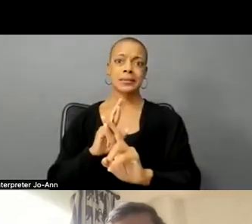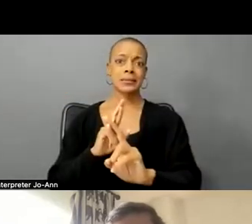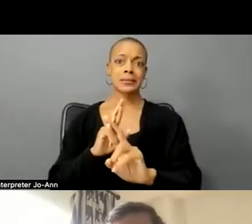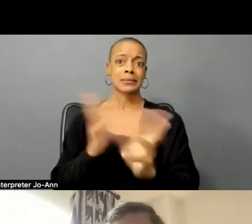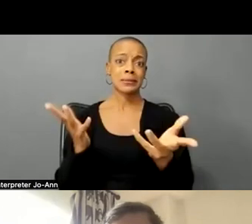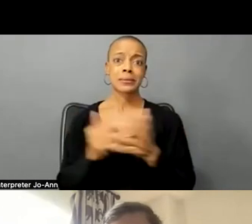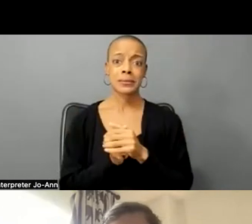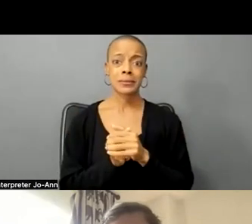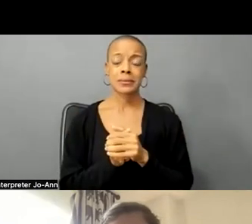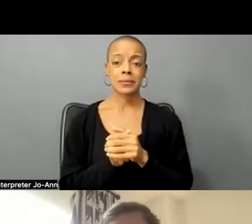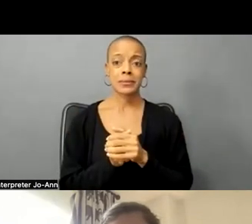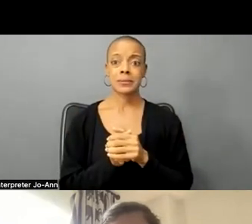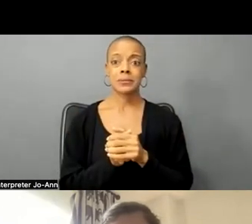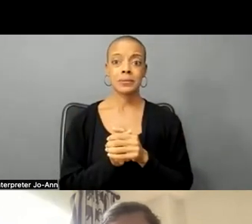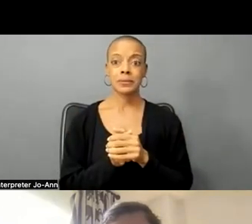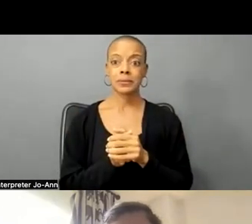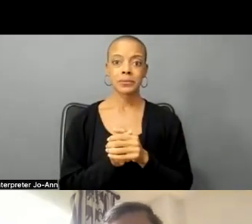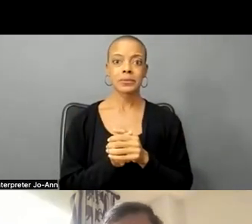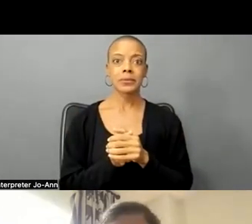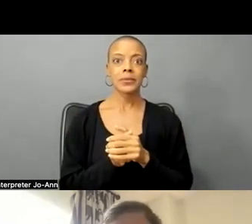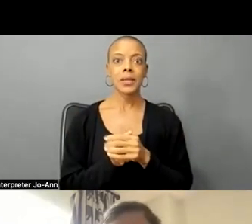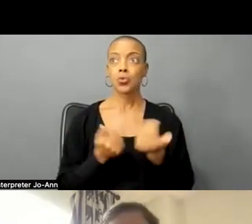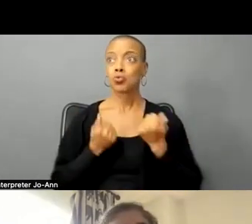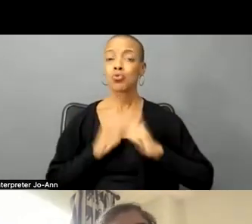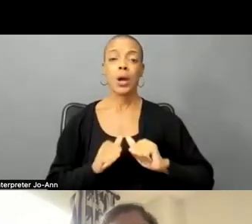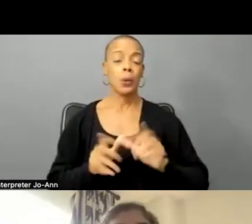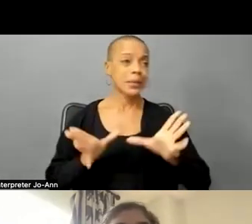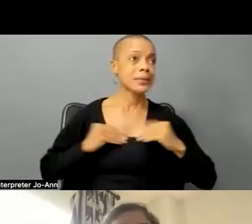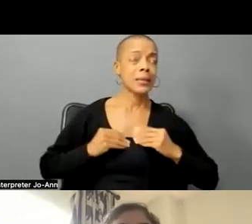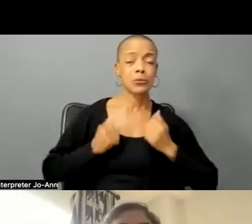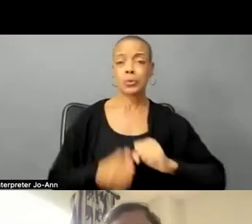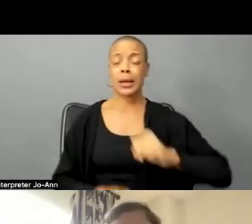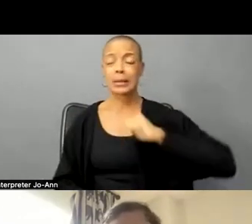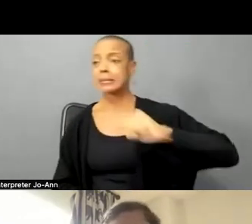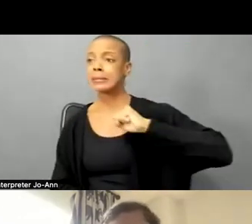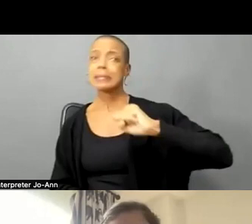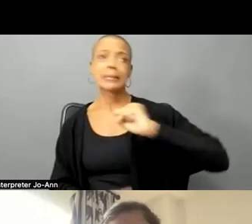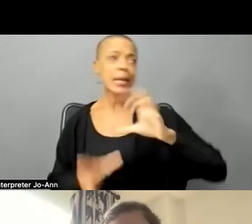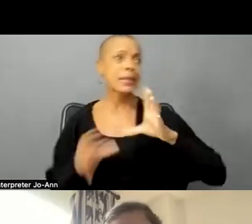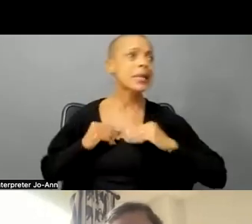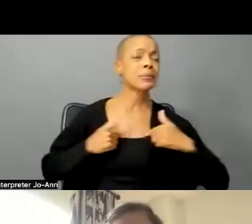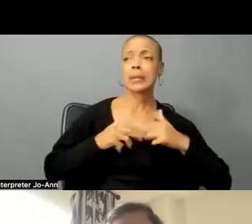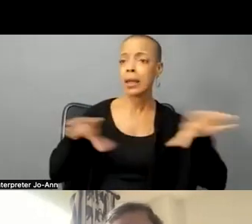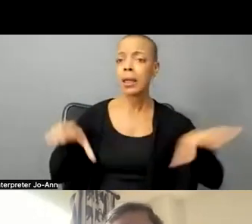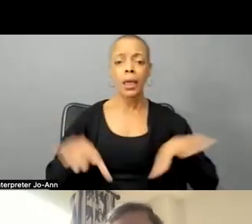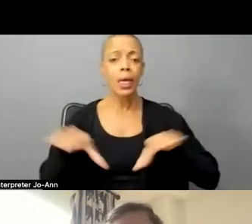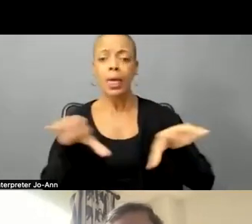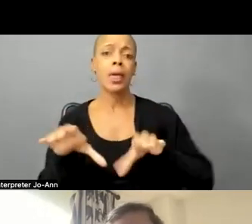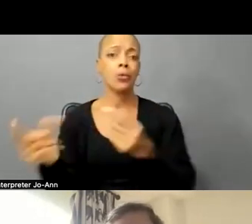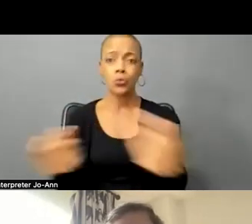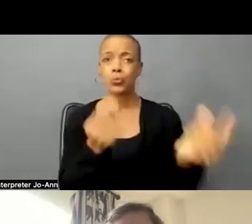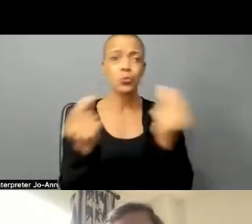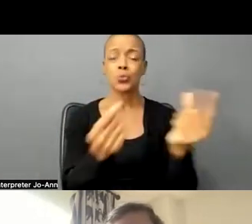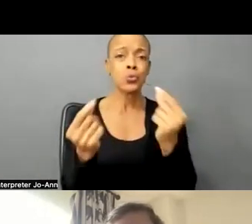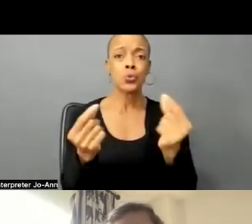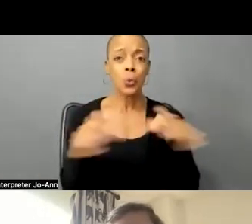so much push in terms of being accepted a lot of the time, which I understand, but at the same time, the reality